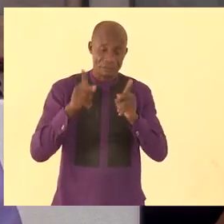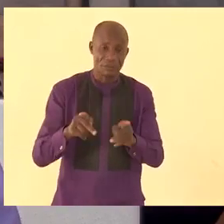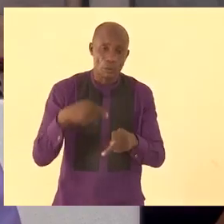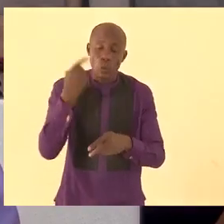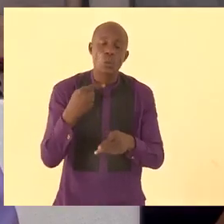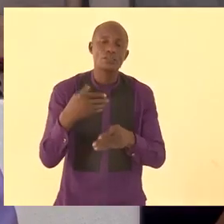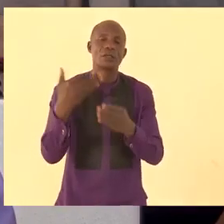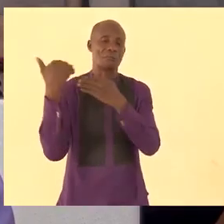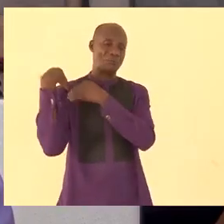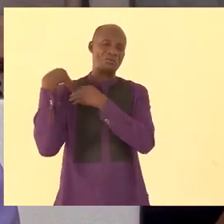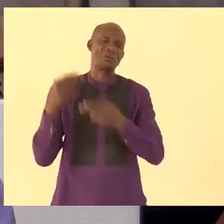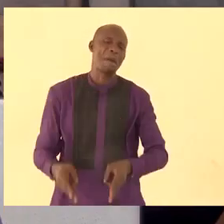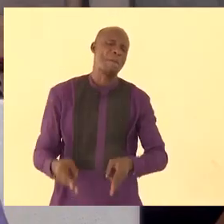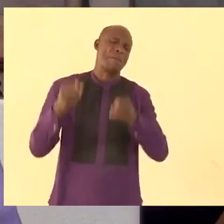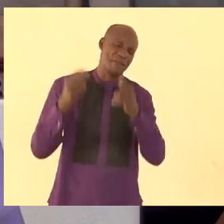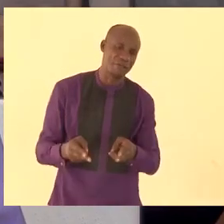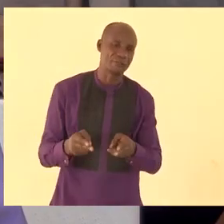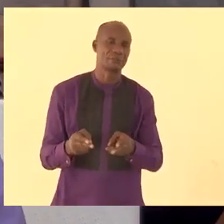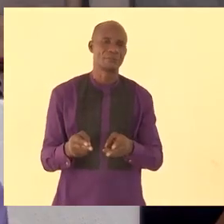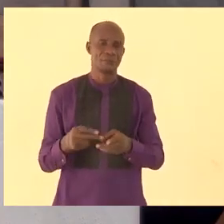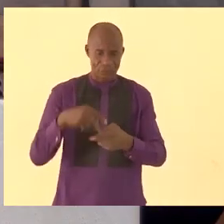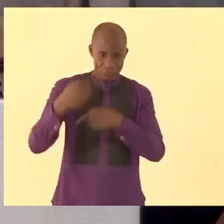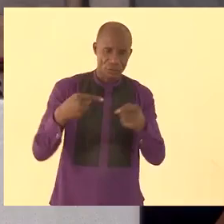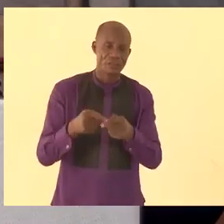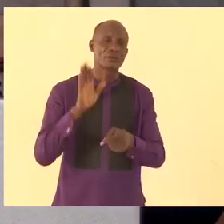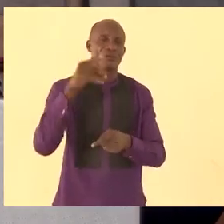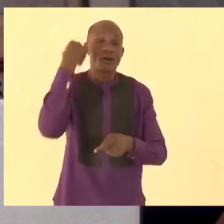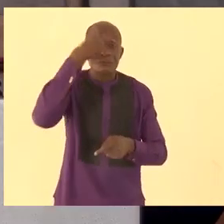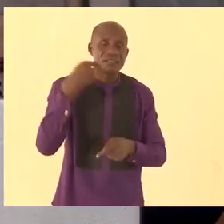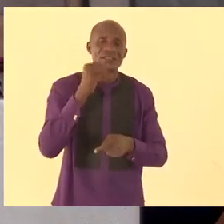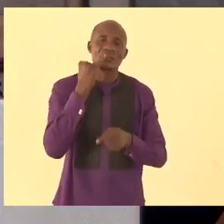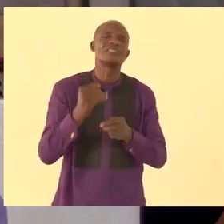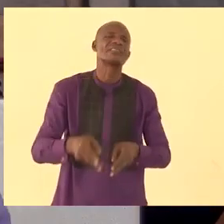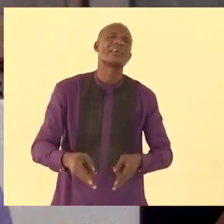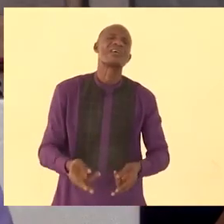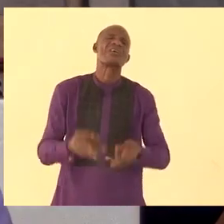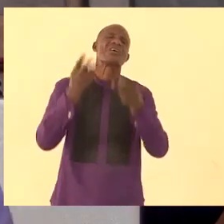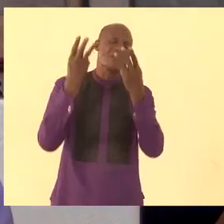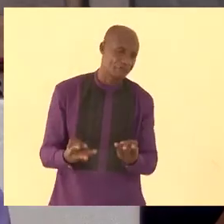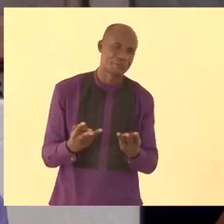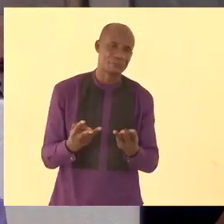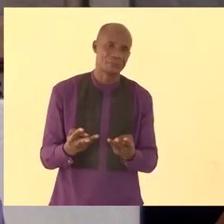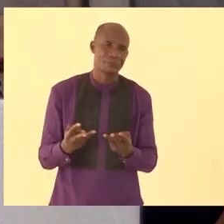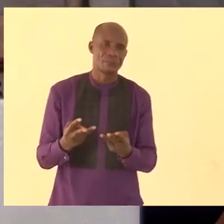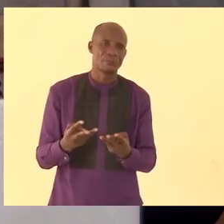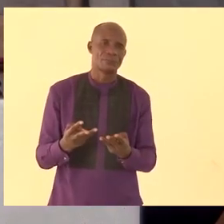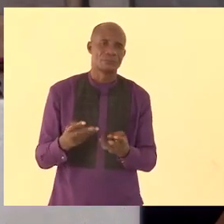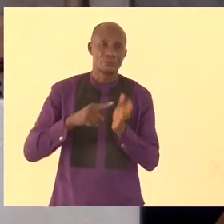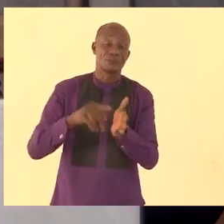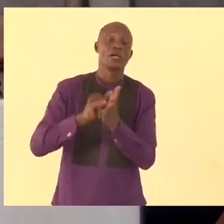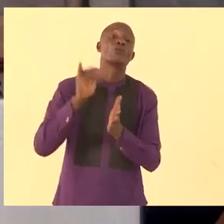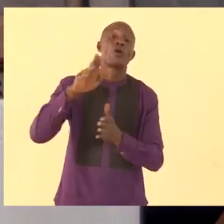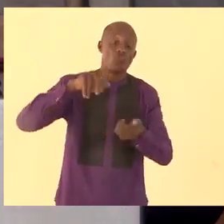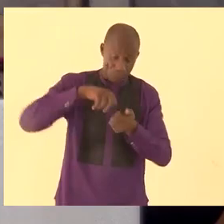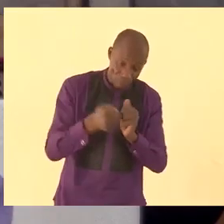me. Yeah, because when you are going and your face is heavy, what it means is that your problems are